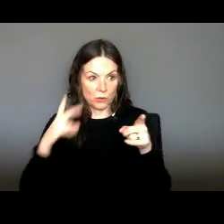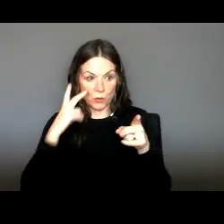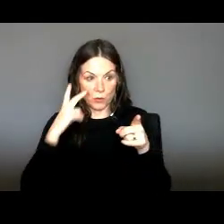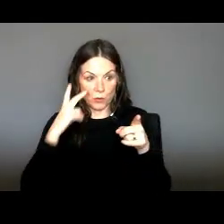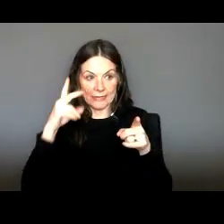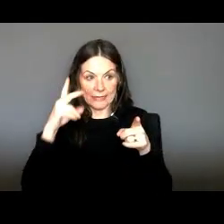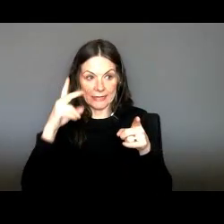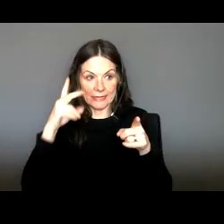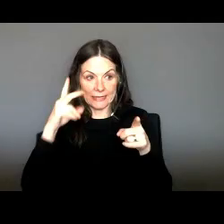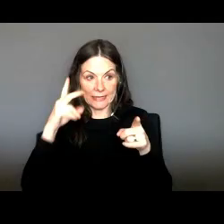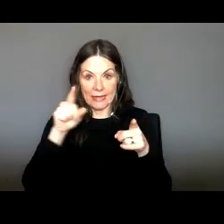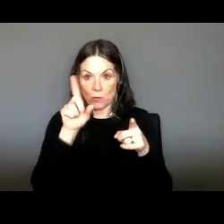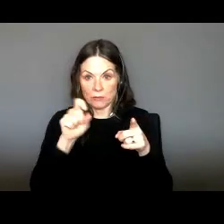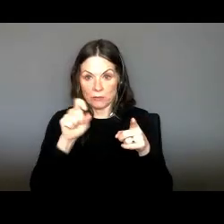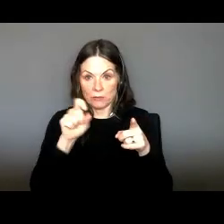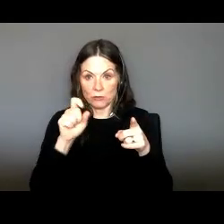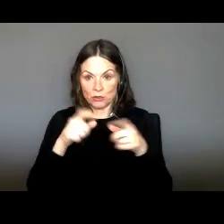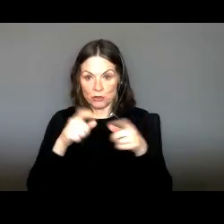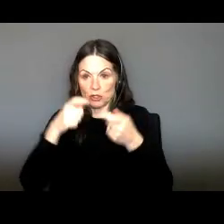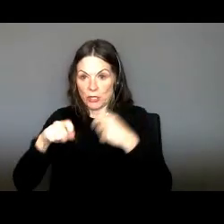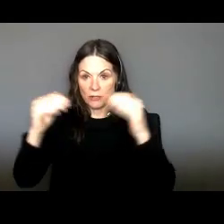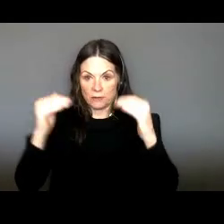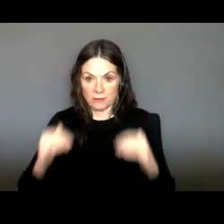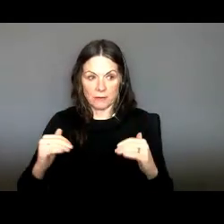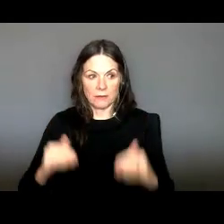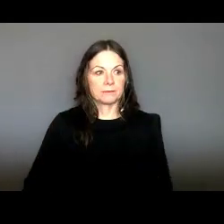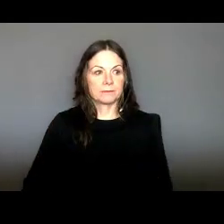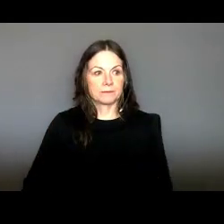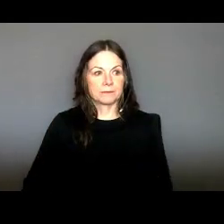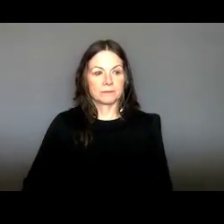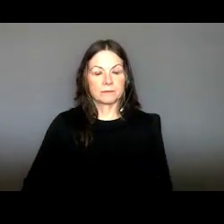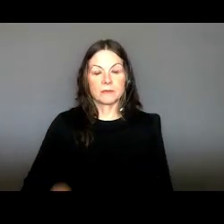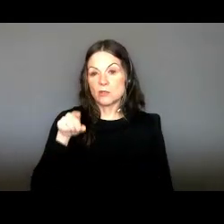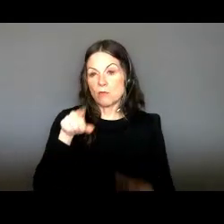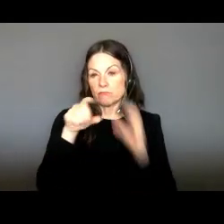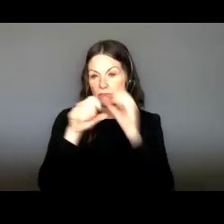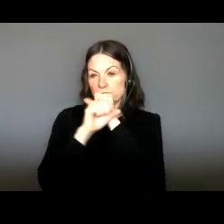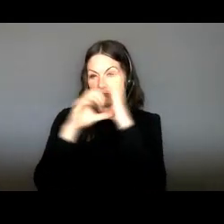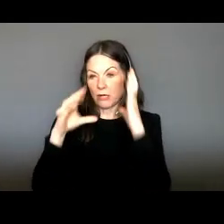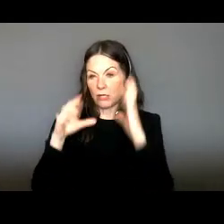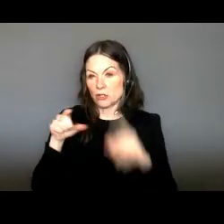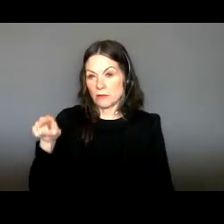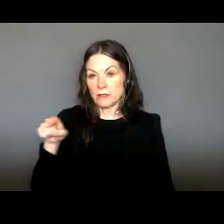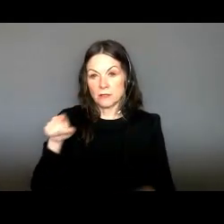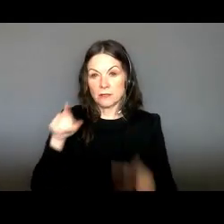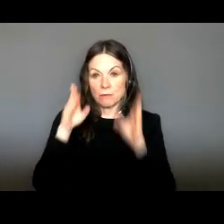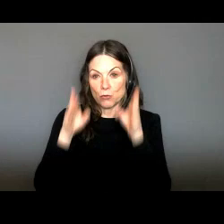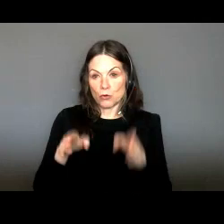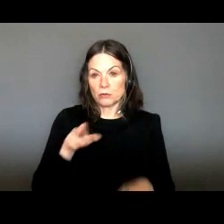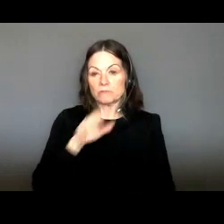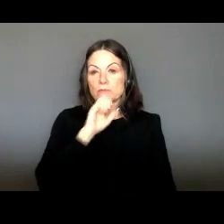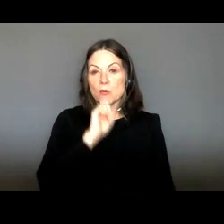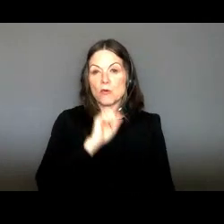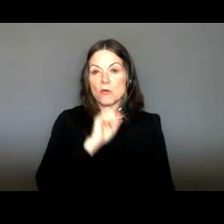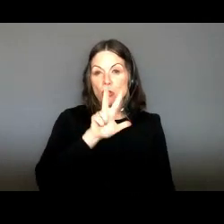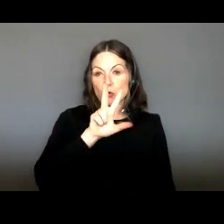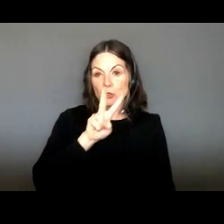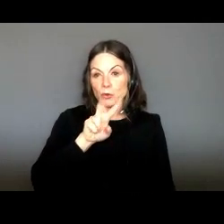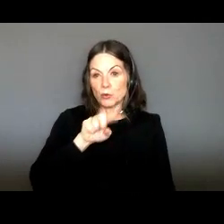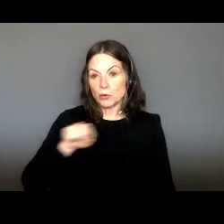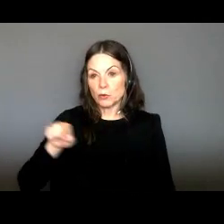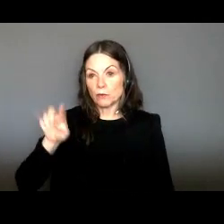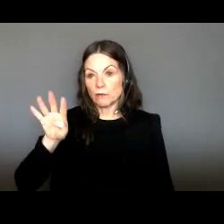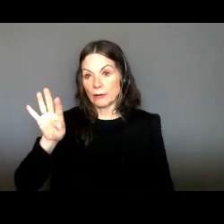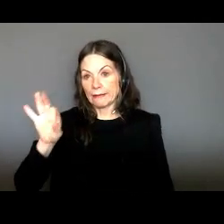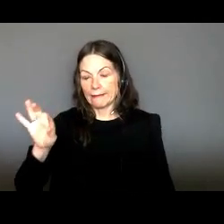the next response that is required. Let's imagine that this person is 30 to 49 years old. And this person is